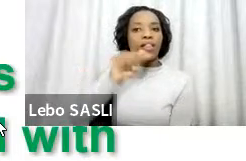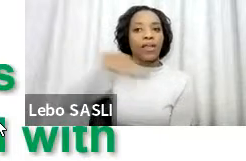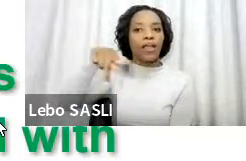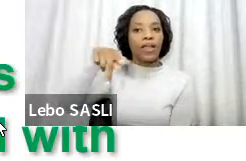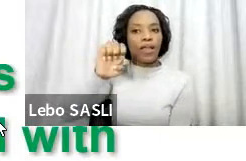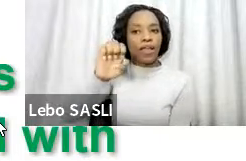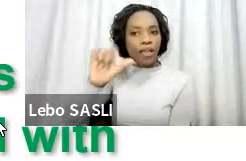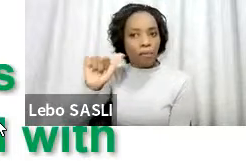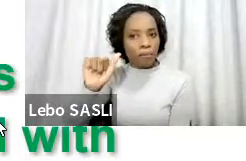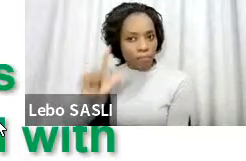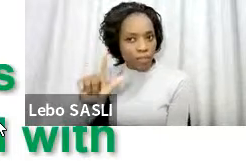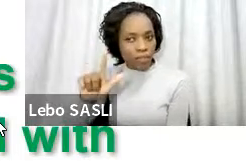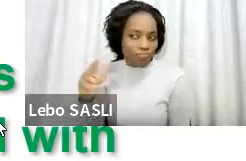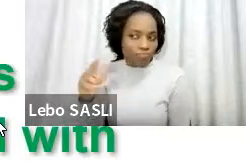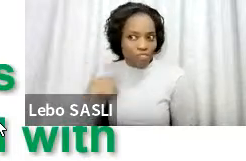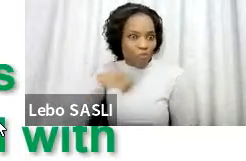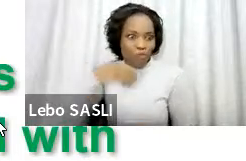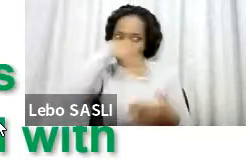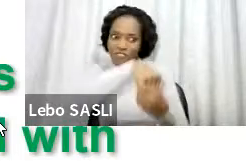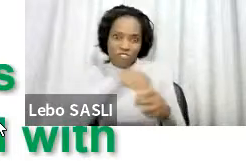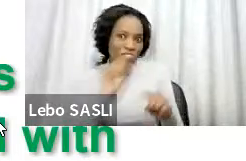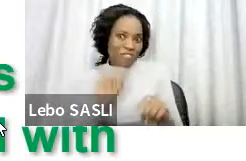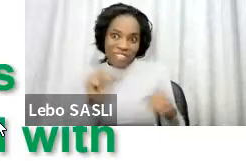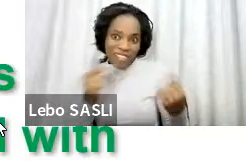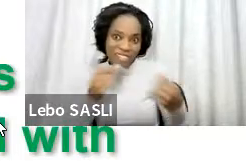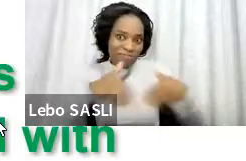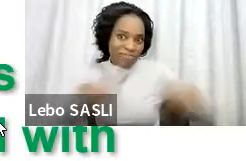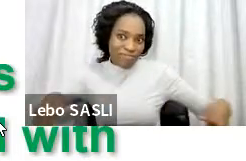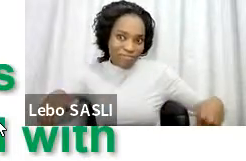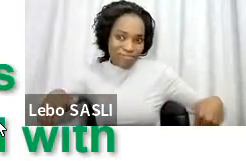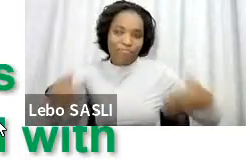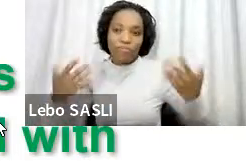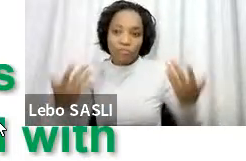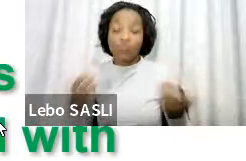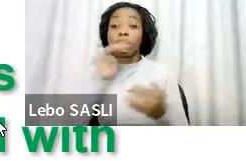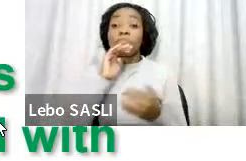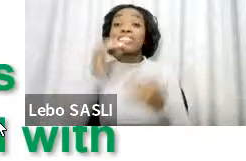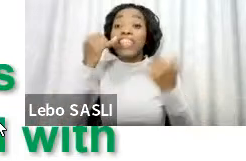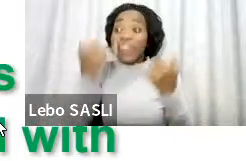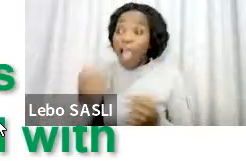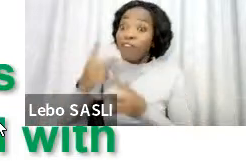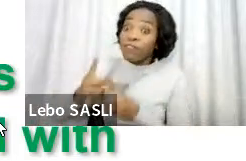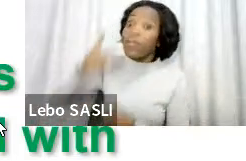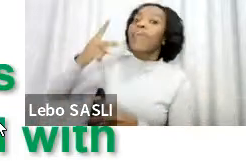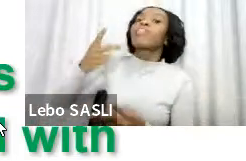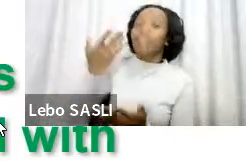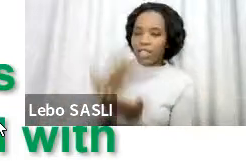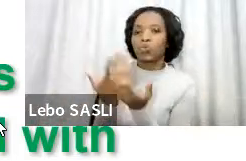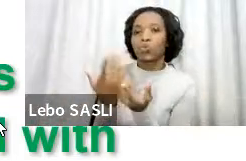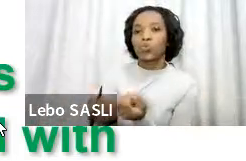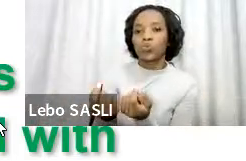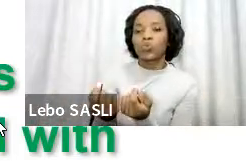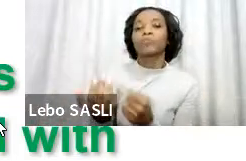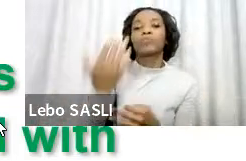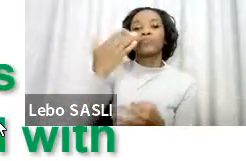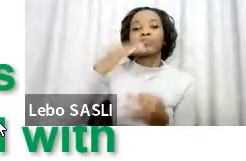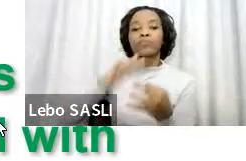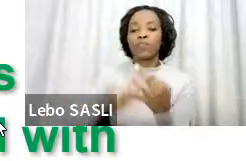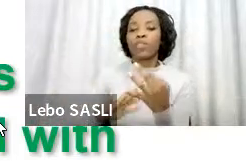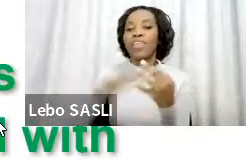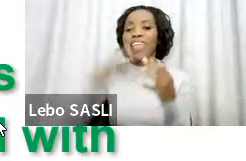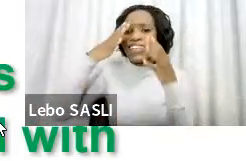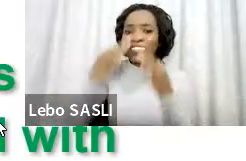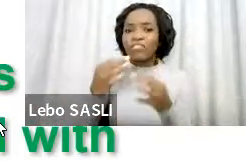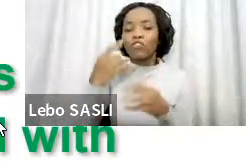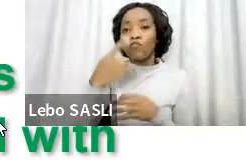cases that we cannot entertain up until the matter has been finalized. A decision of proceedings in or a